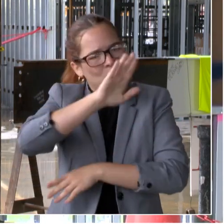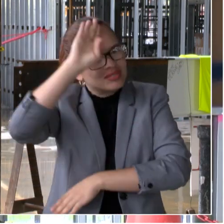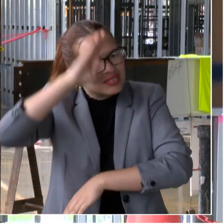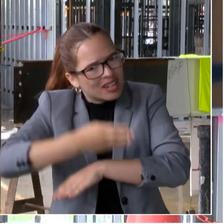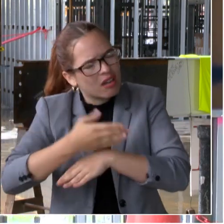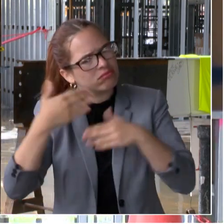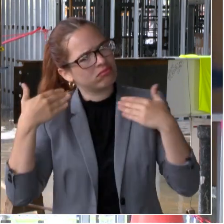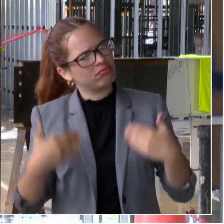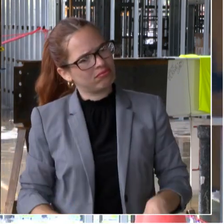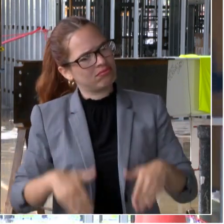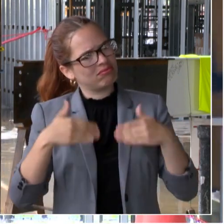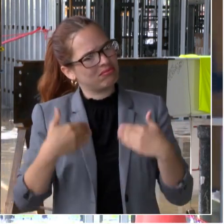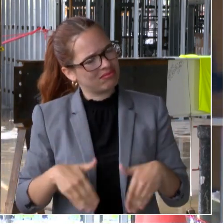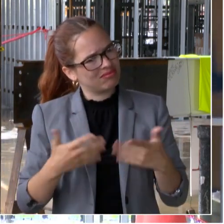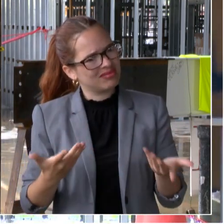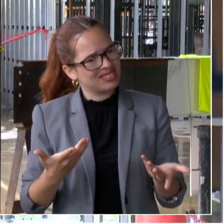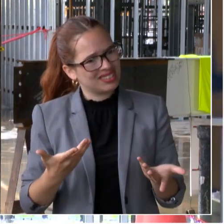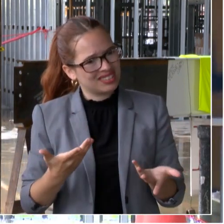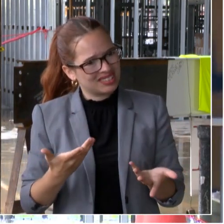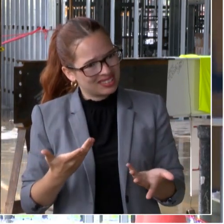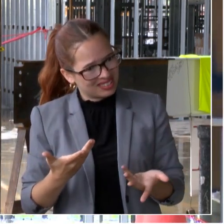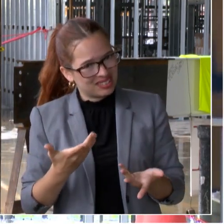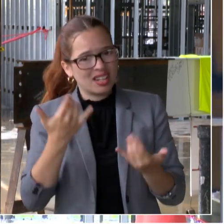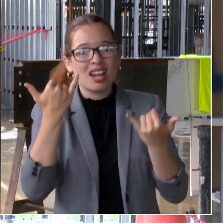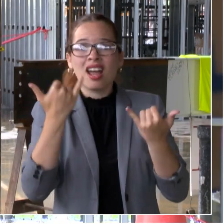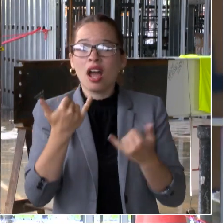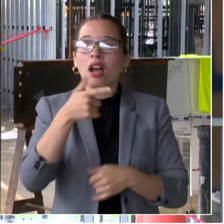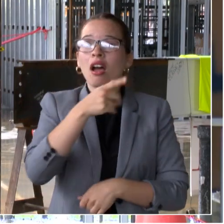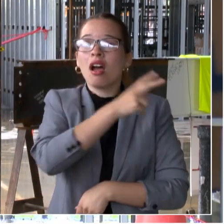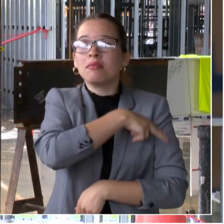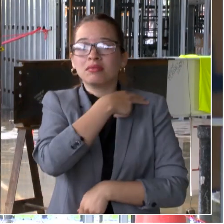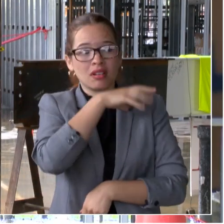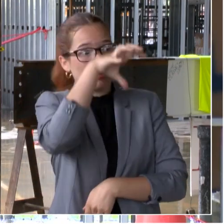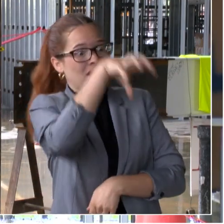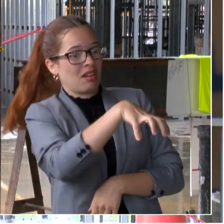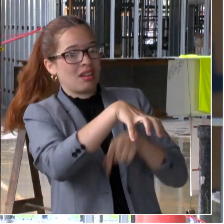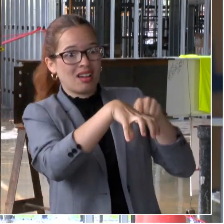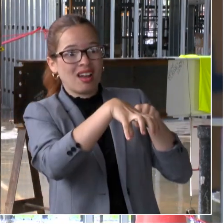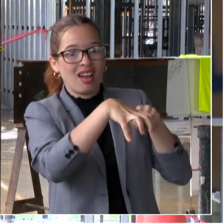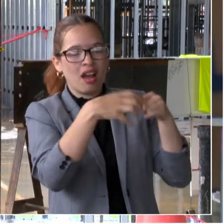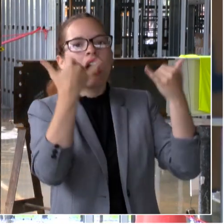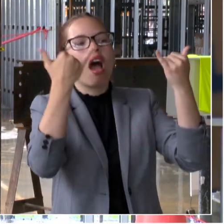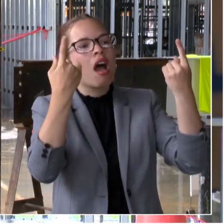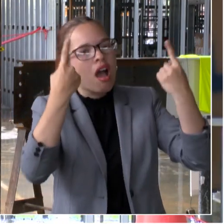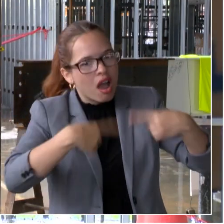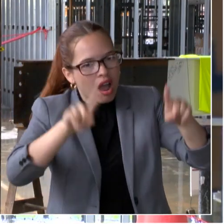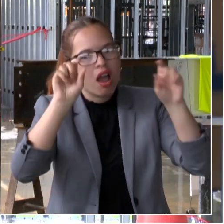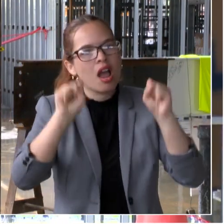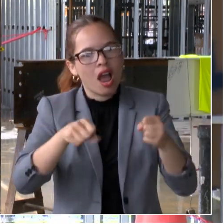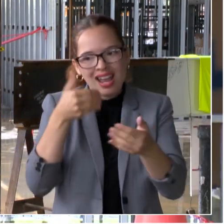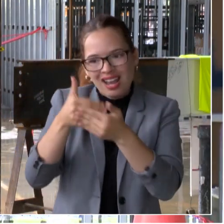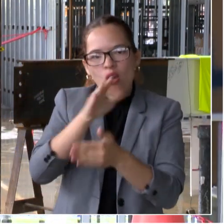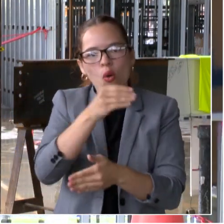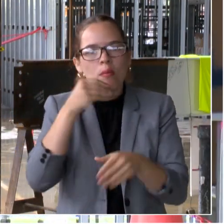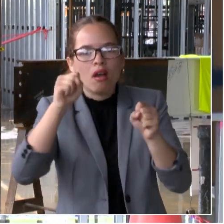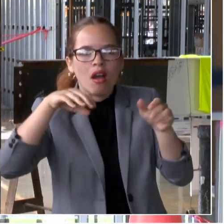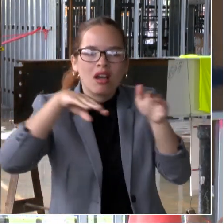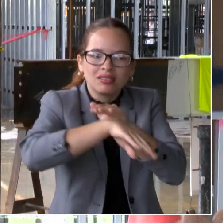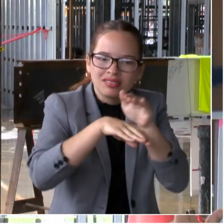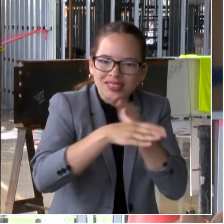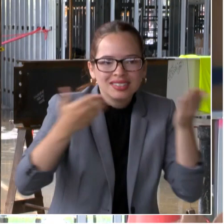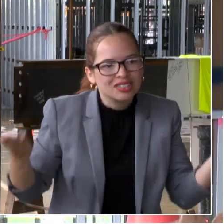this hospital, we bring those services closer to home. And so that's why we're all here. So good morning, Ward